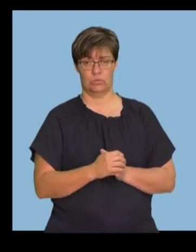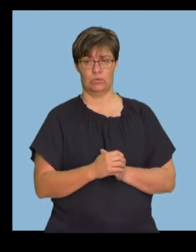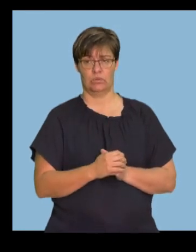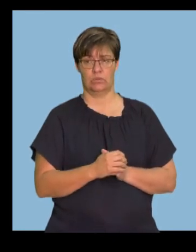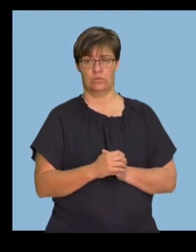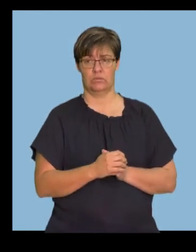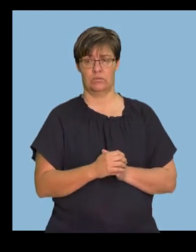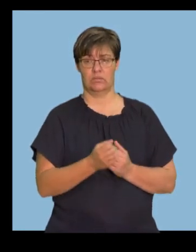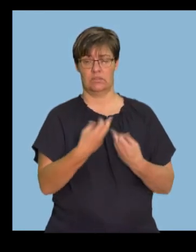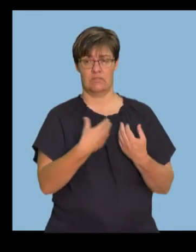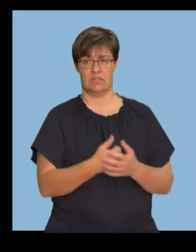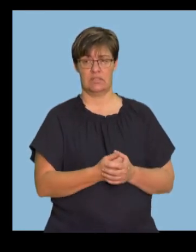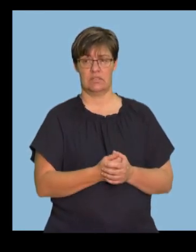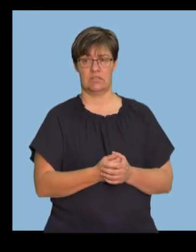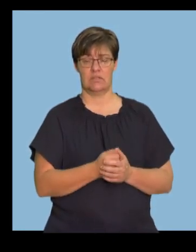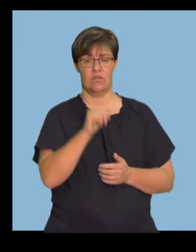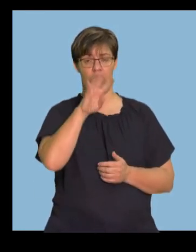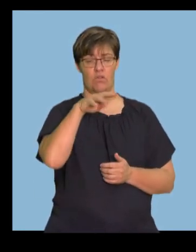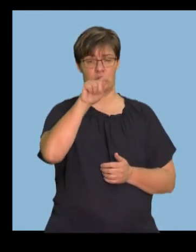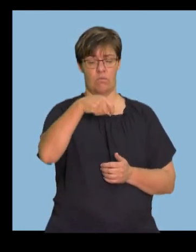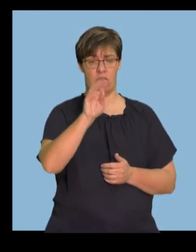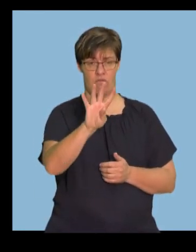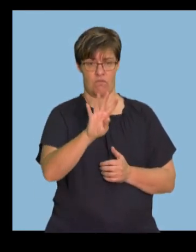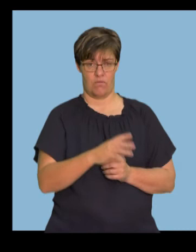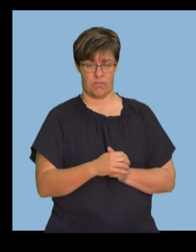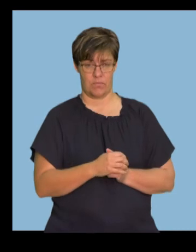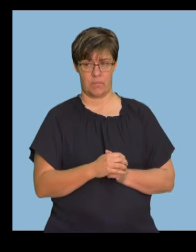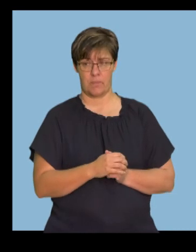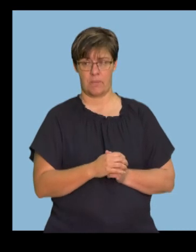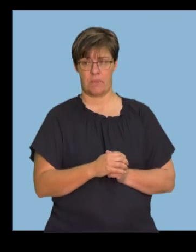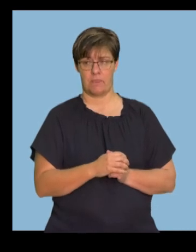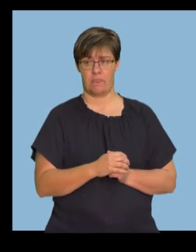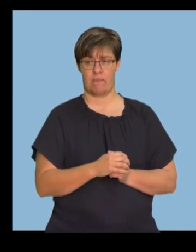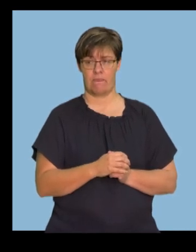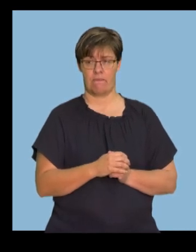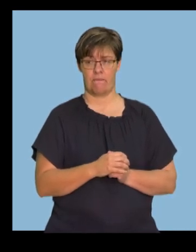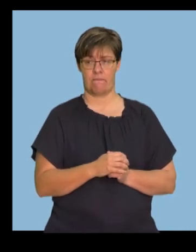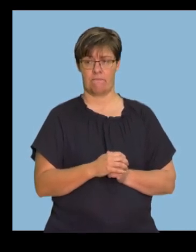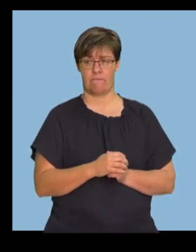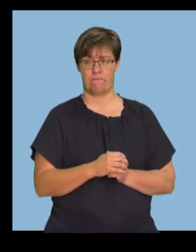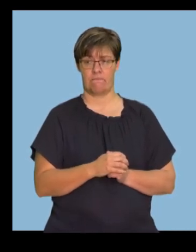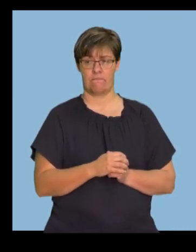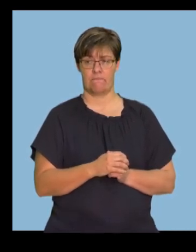right? This gives us 14,4, right? So this is